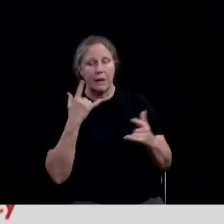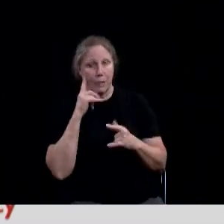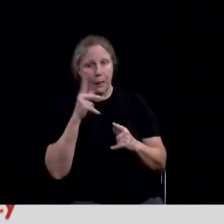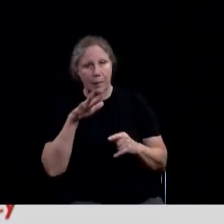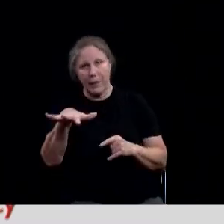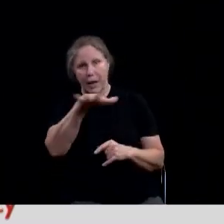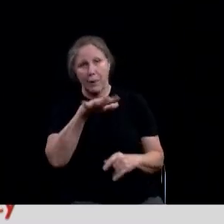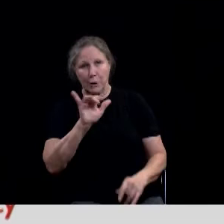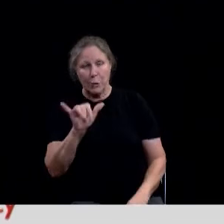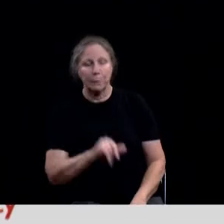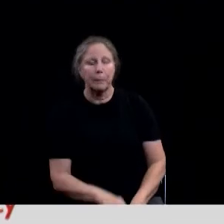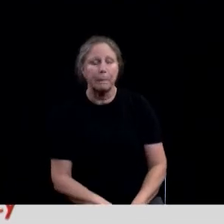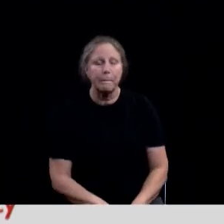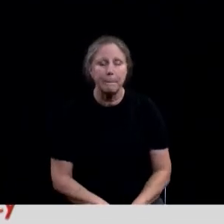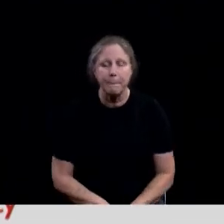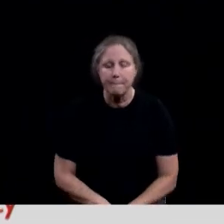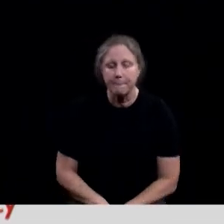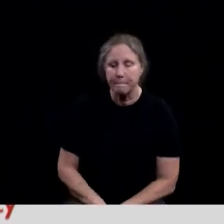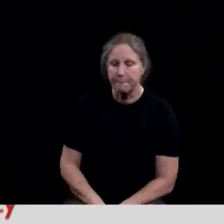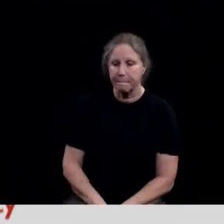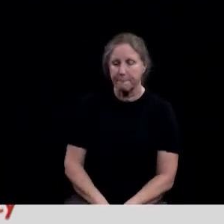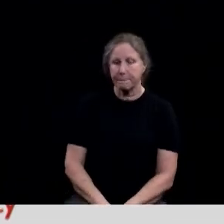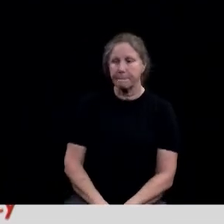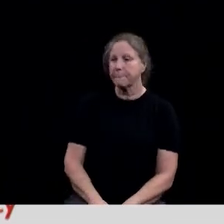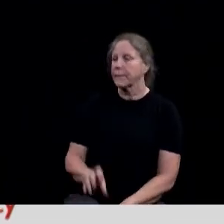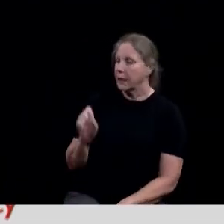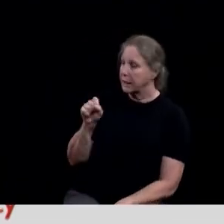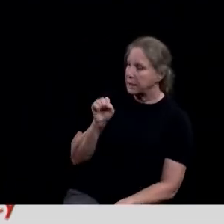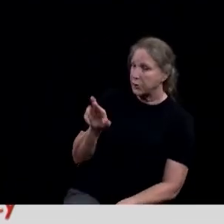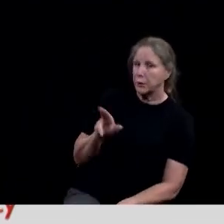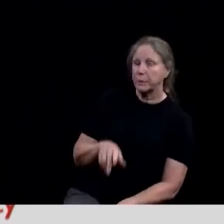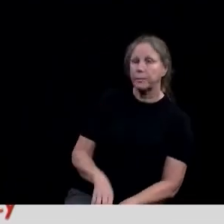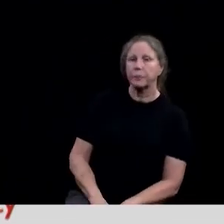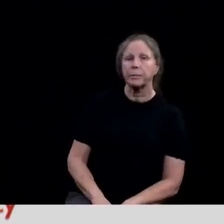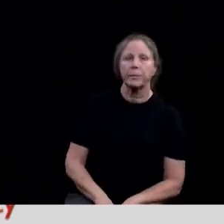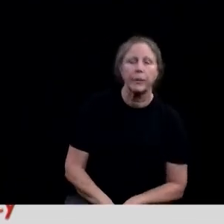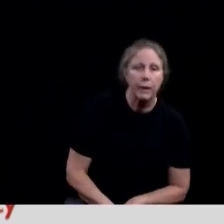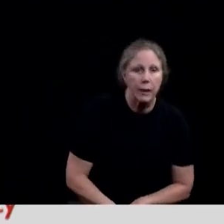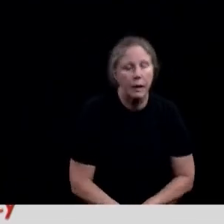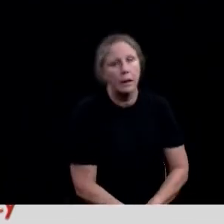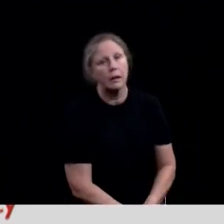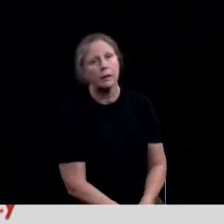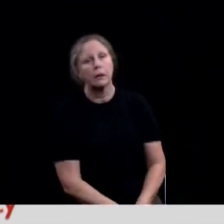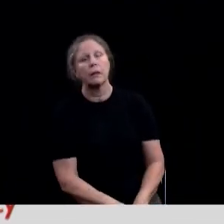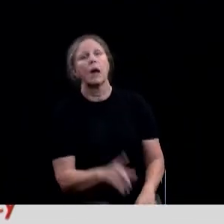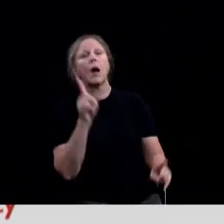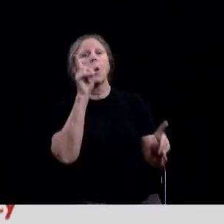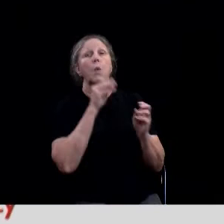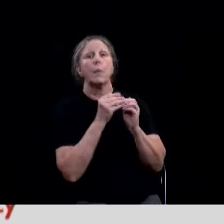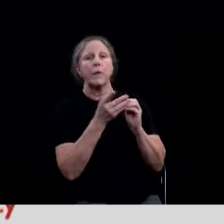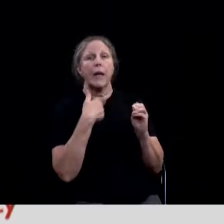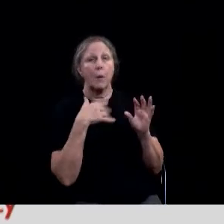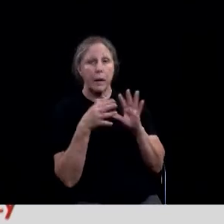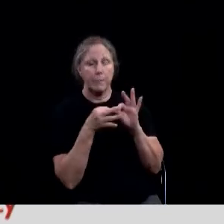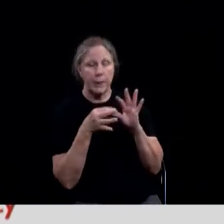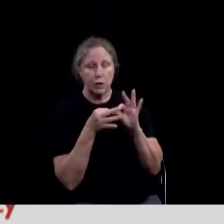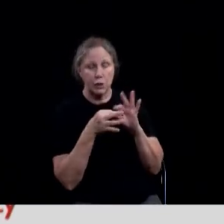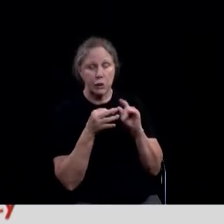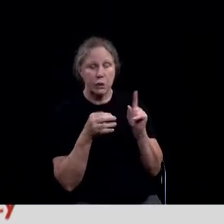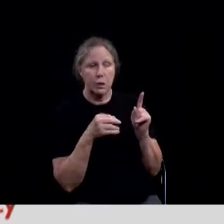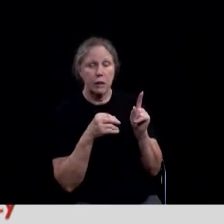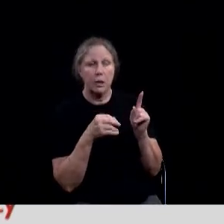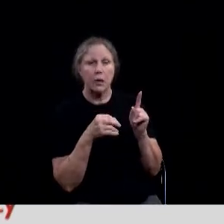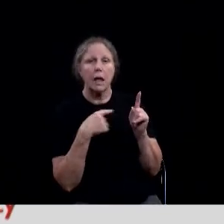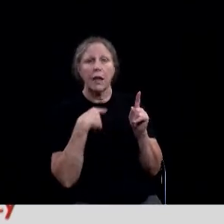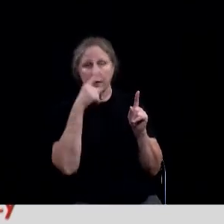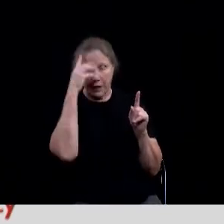Yes, sir. Oh, and I'll just come around with one other thing I wanted to mention. I think our experience with the zoo sculptures and others have shown the